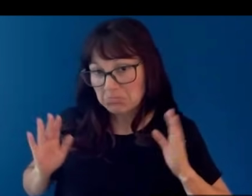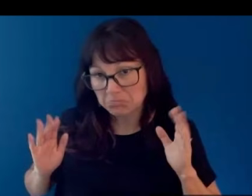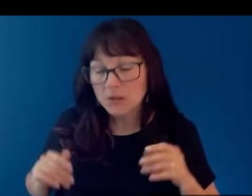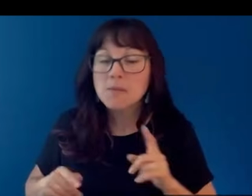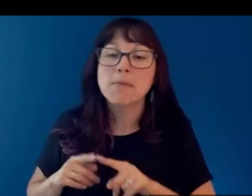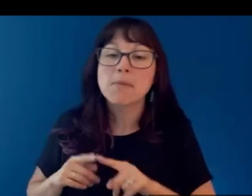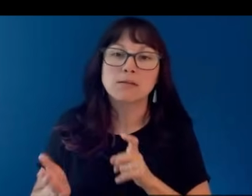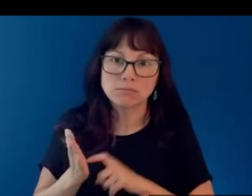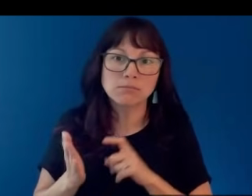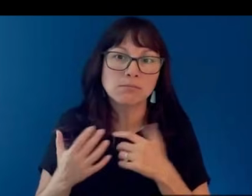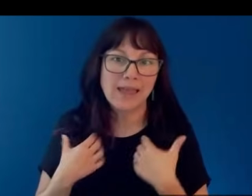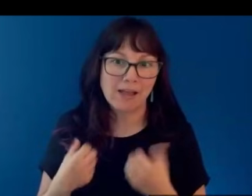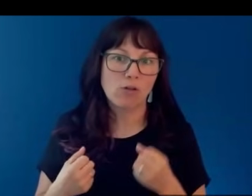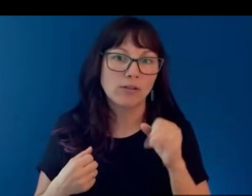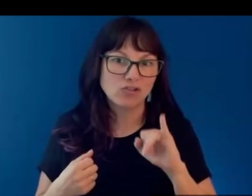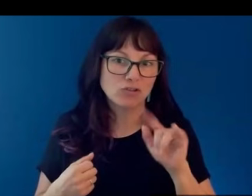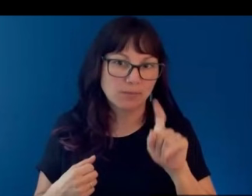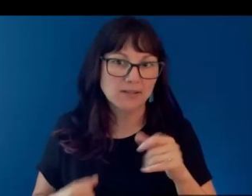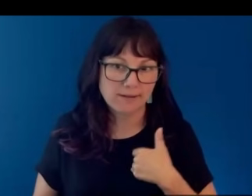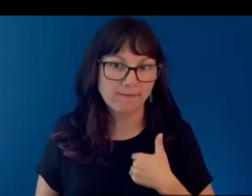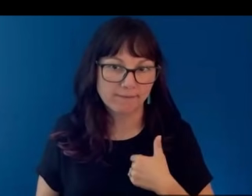gotta have that health care, right?